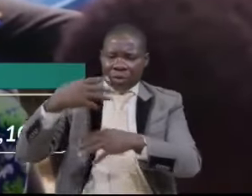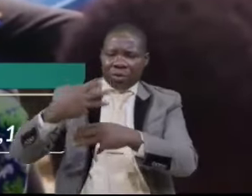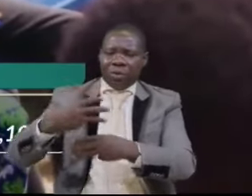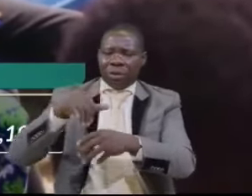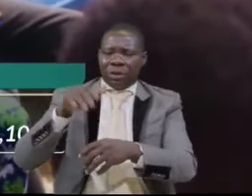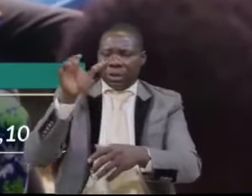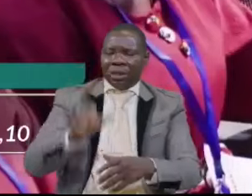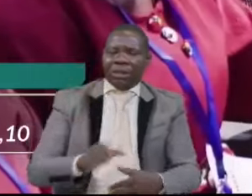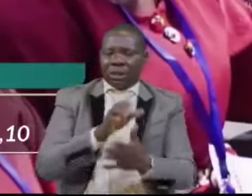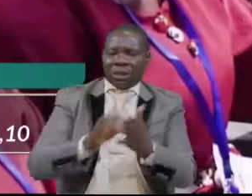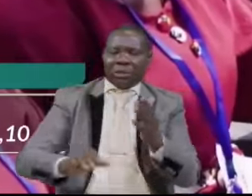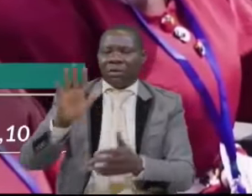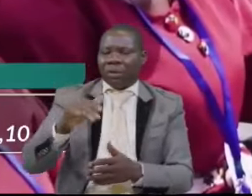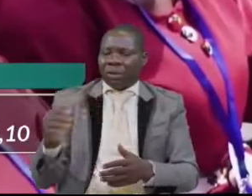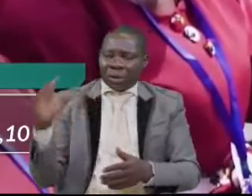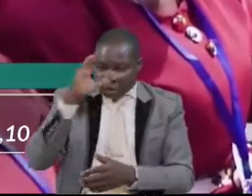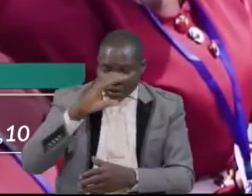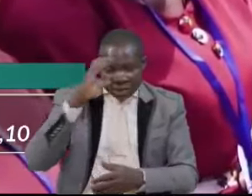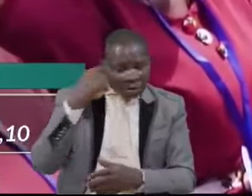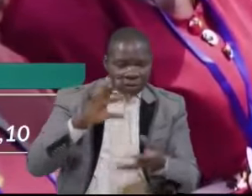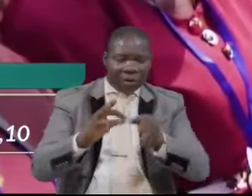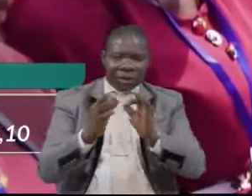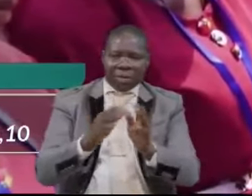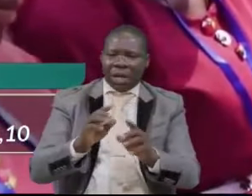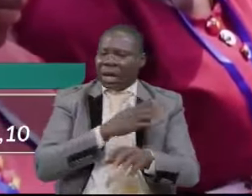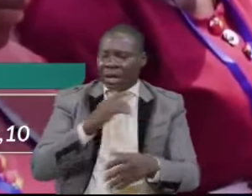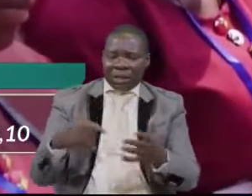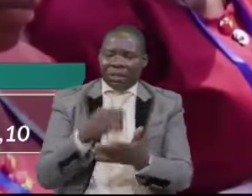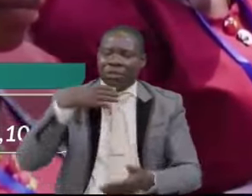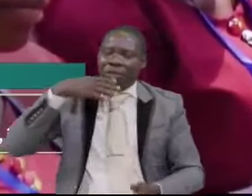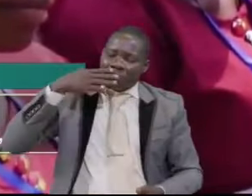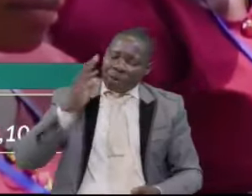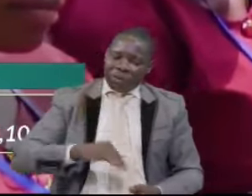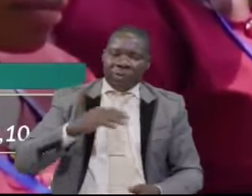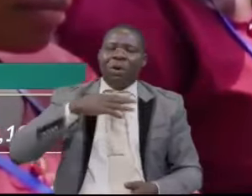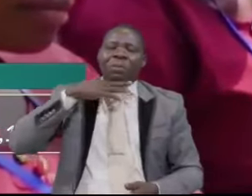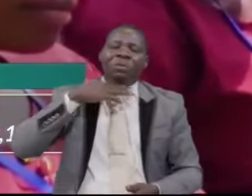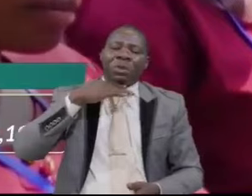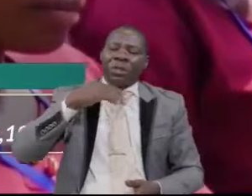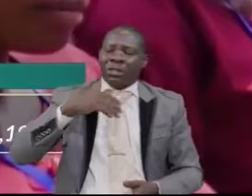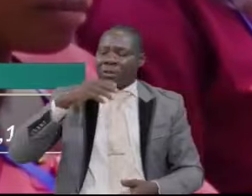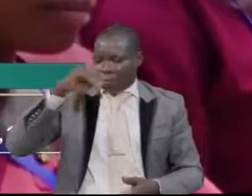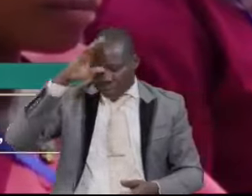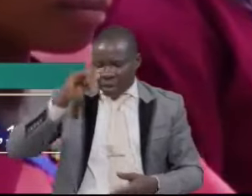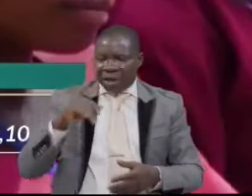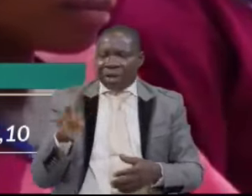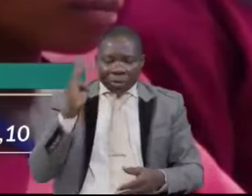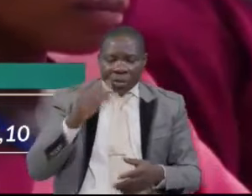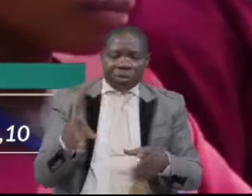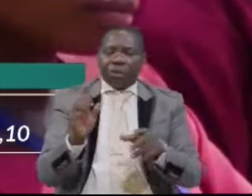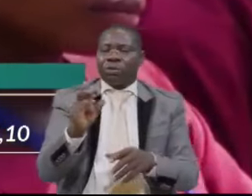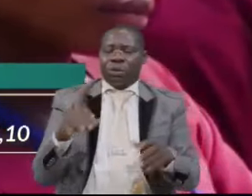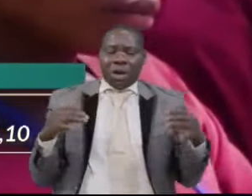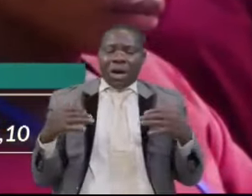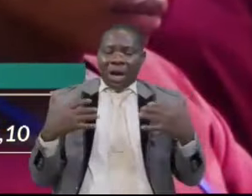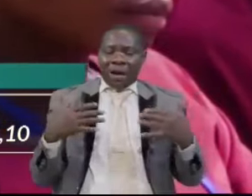this profane man, Belshazzar, he was so afraid, his knees were knocking together, and he said that nobody could bring a solution